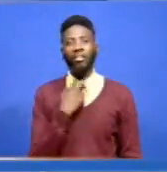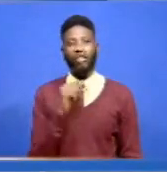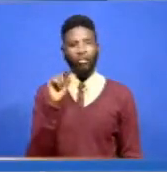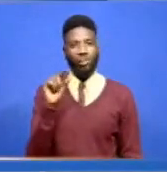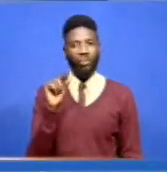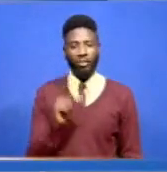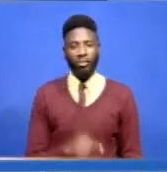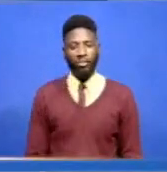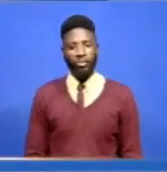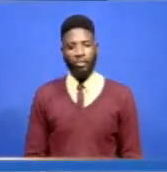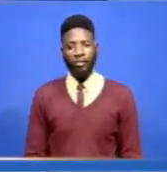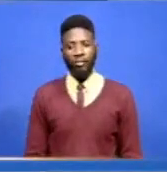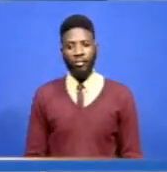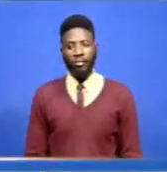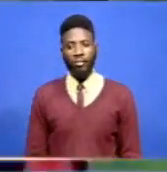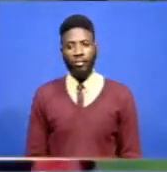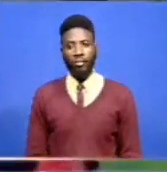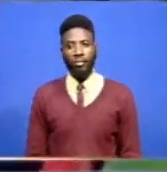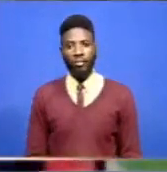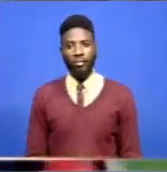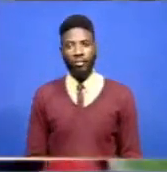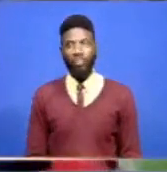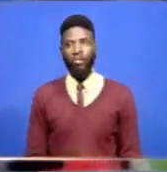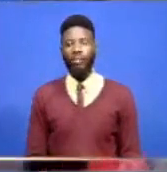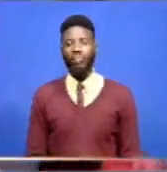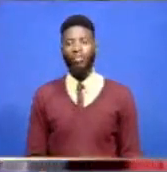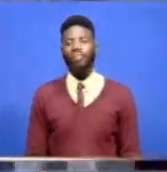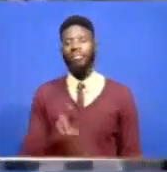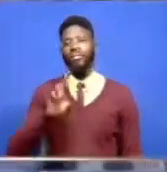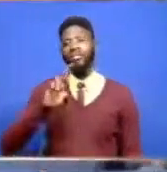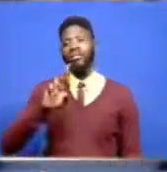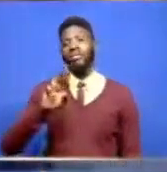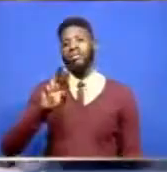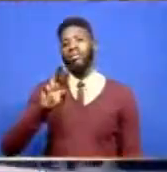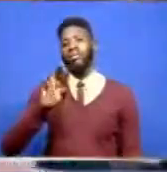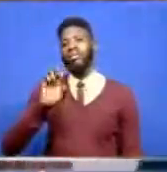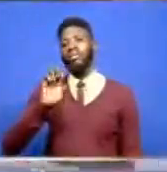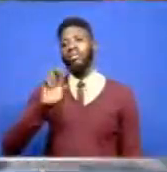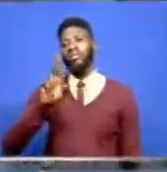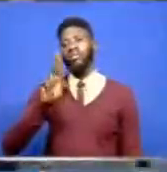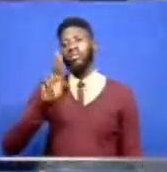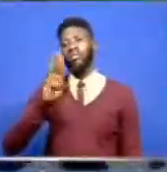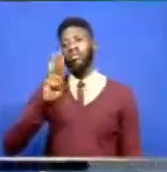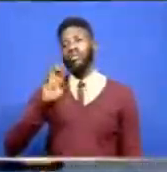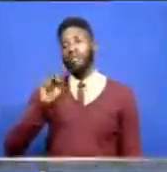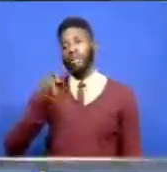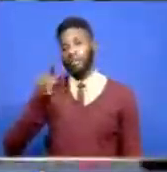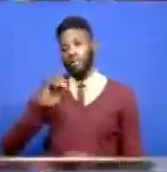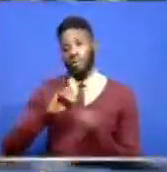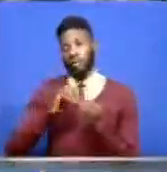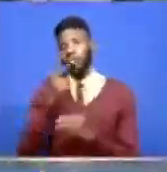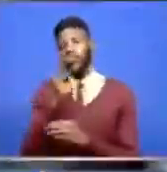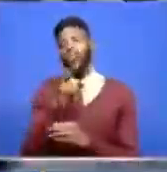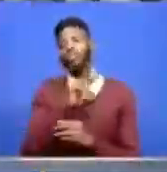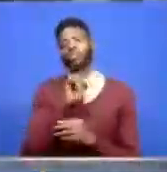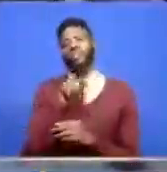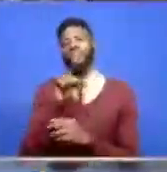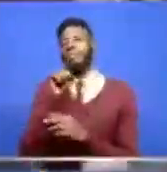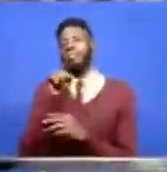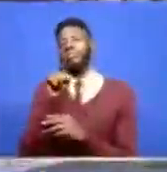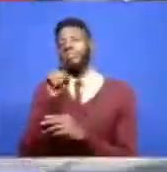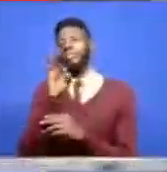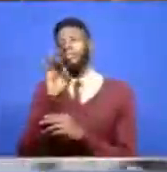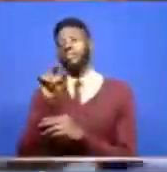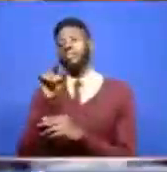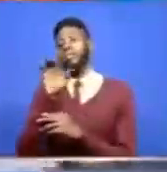35, I say, let me do this pace. Yeah. Ruben Kipyego Kiprop took second place in 2 hours, 3 minutes, 55 seconds, with Barnabas